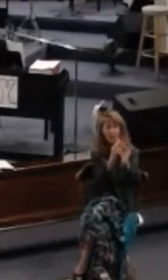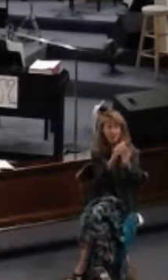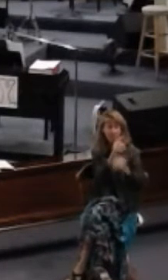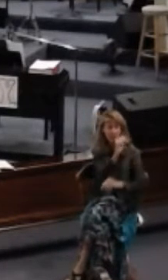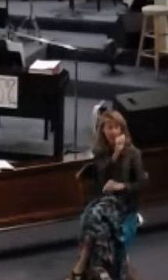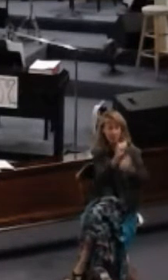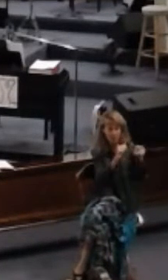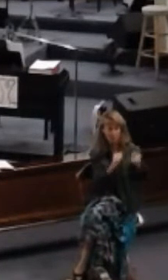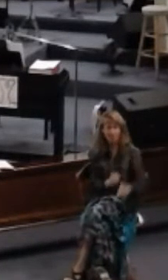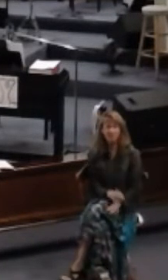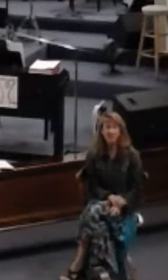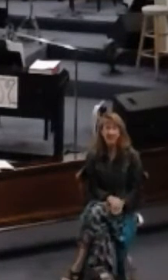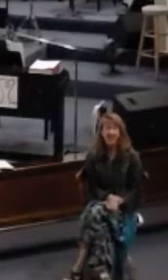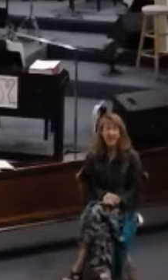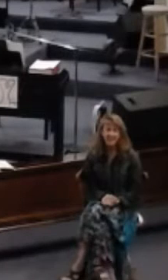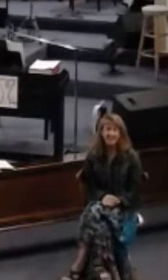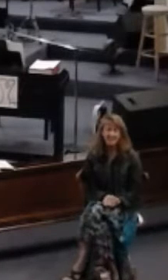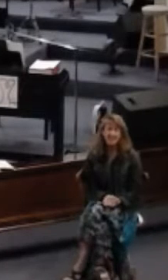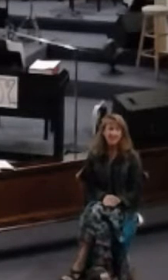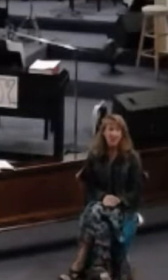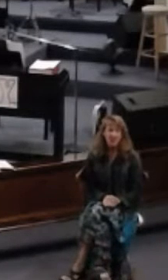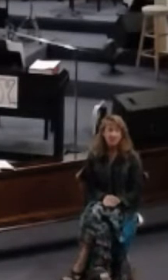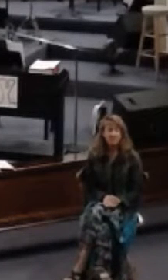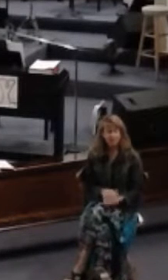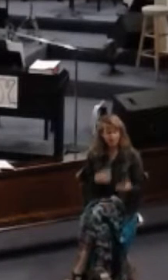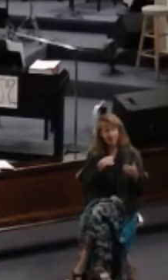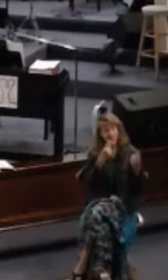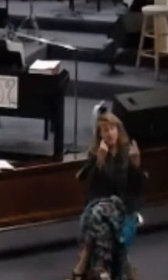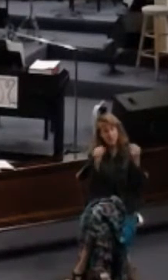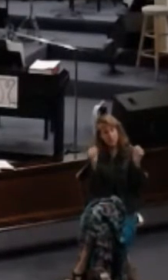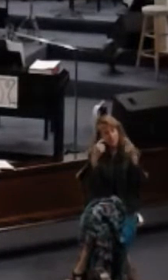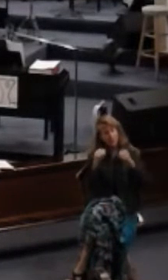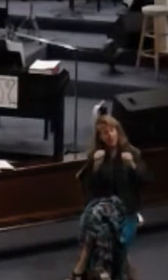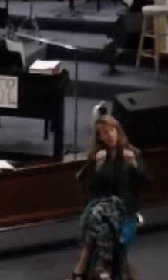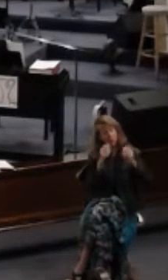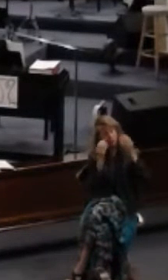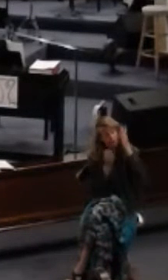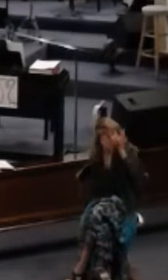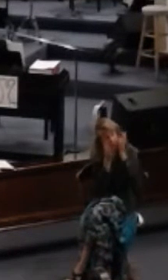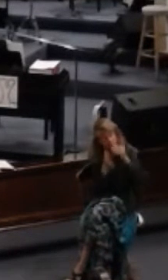I know somebody's in there. I'm just trying to embarrass you, Dorothea.